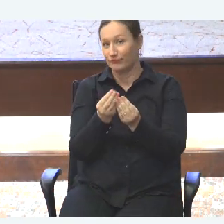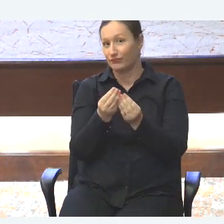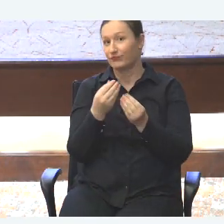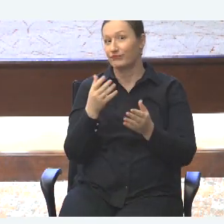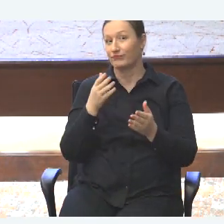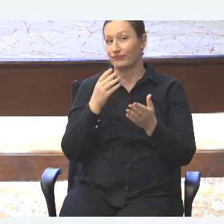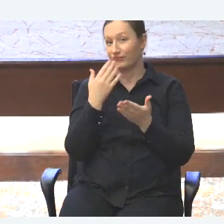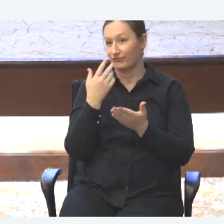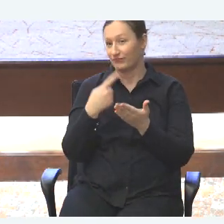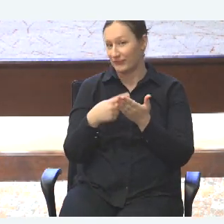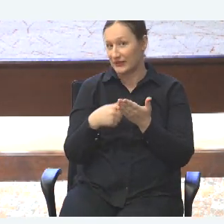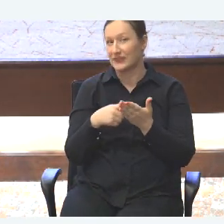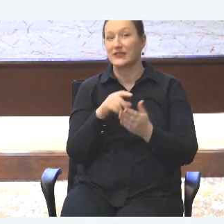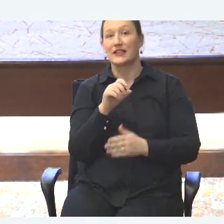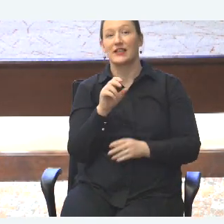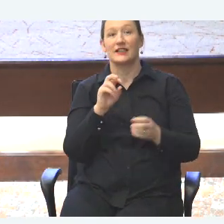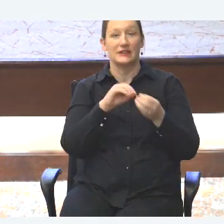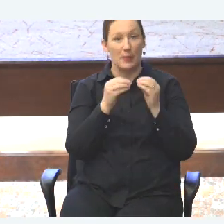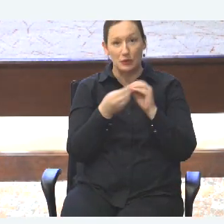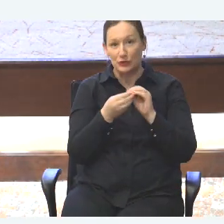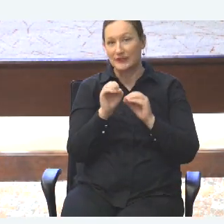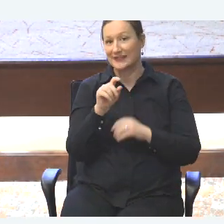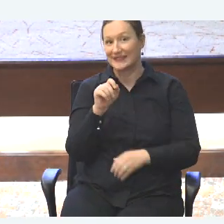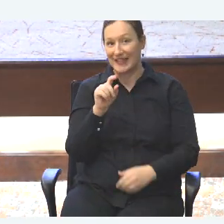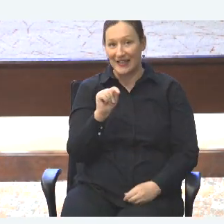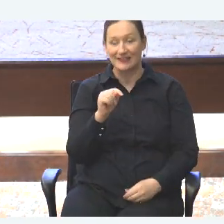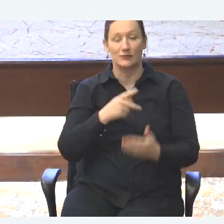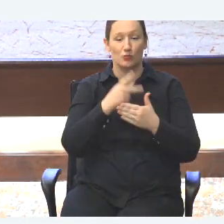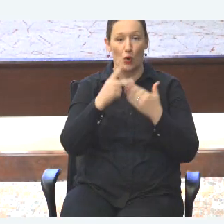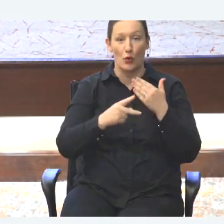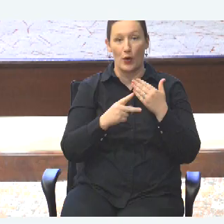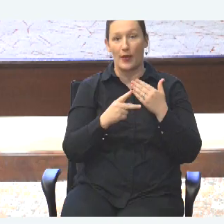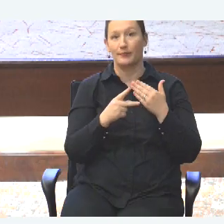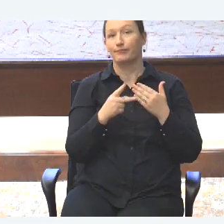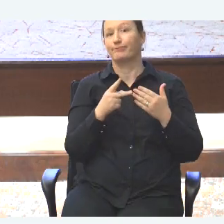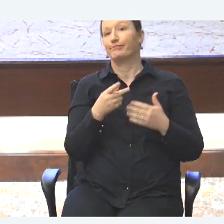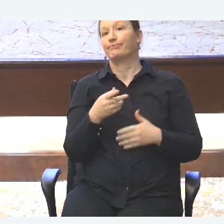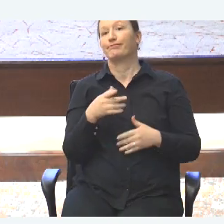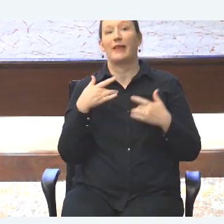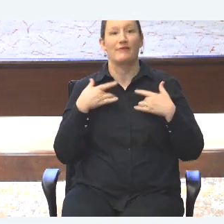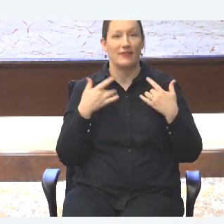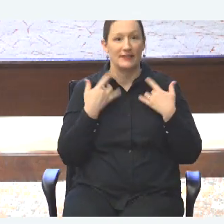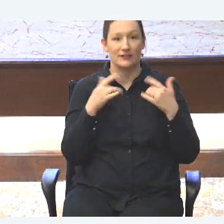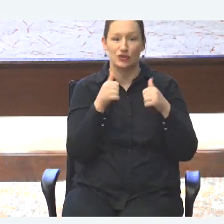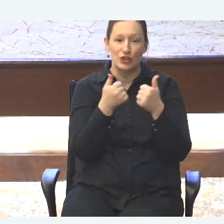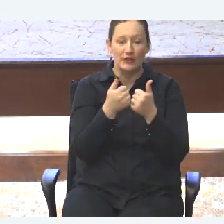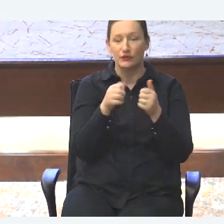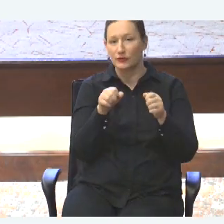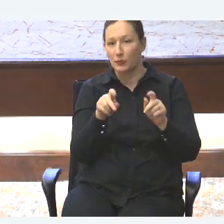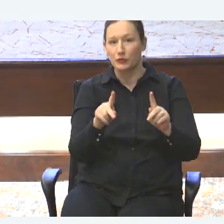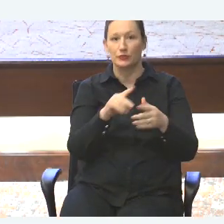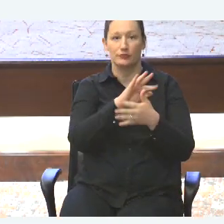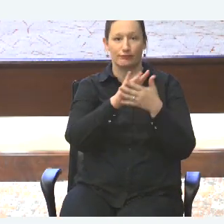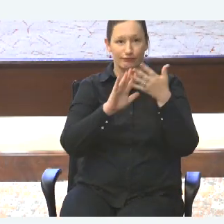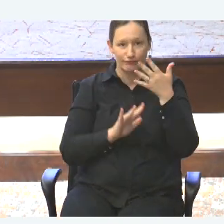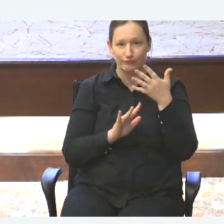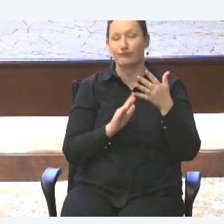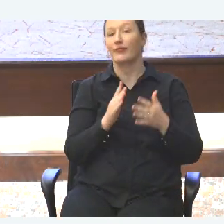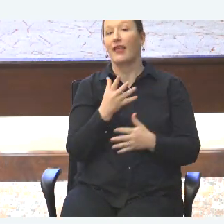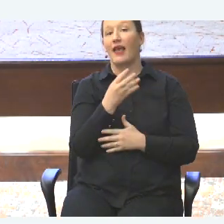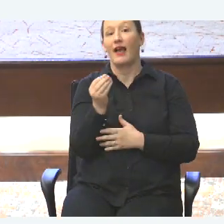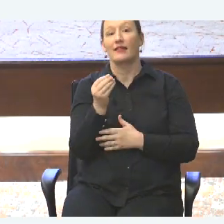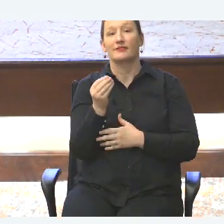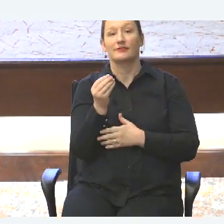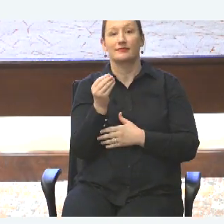We'll talk about stats, numbers, program updates, events, challenges, and opportunities before ending with something